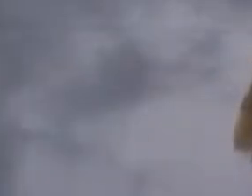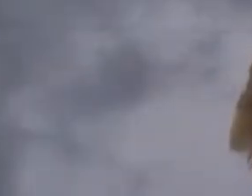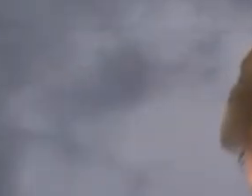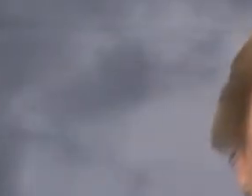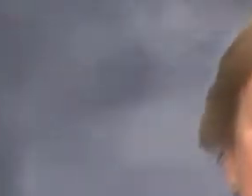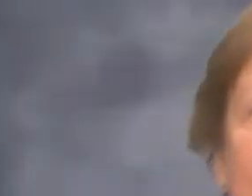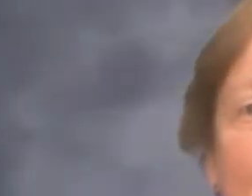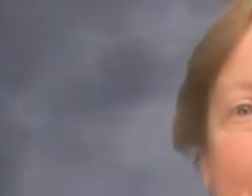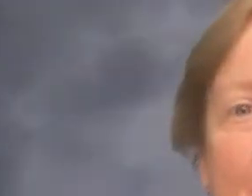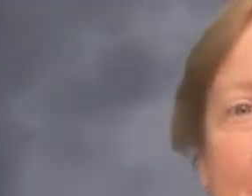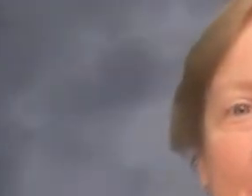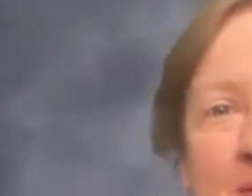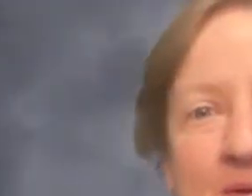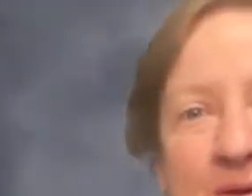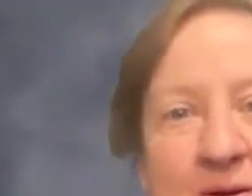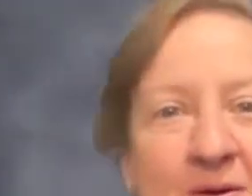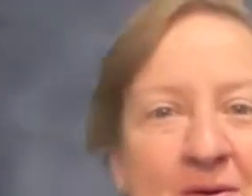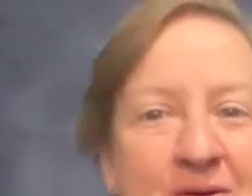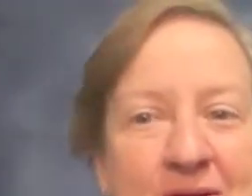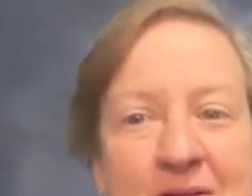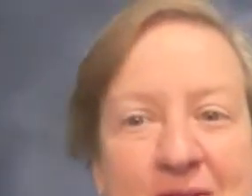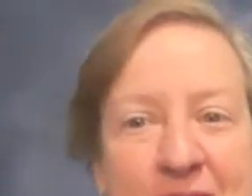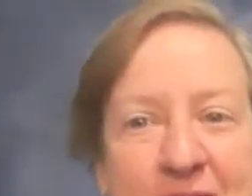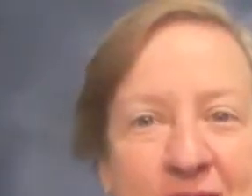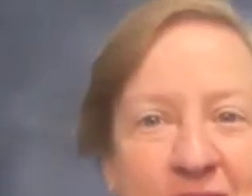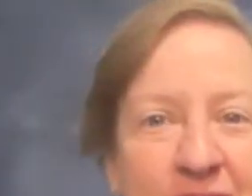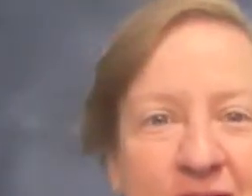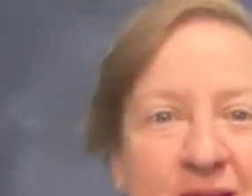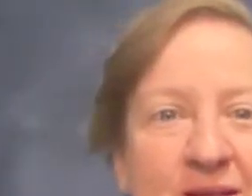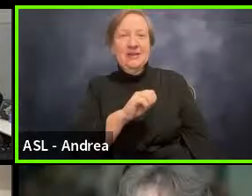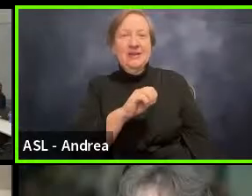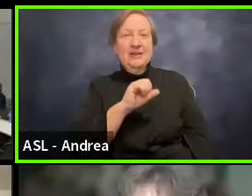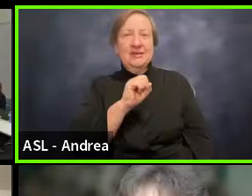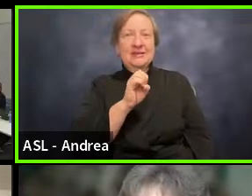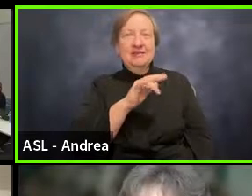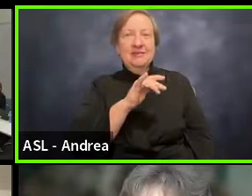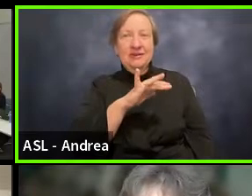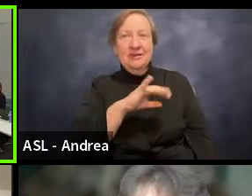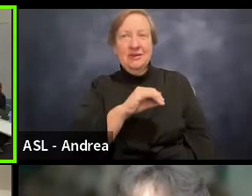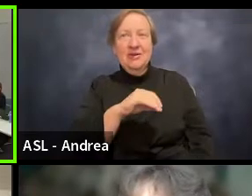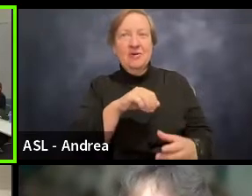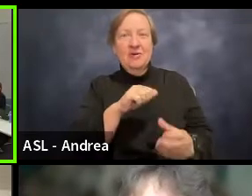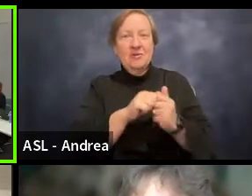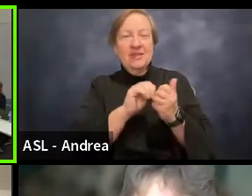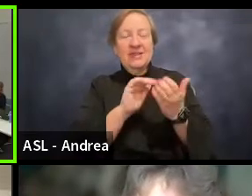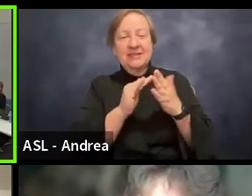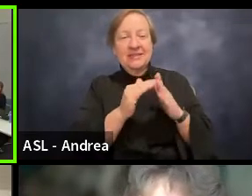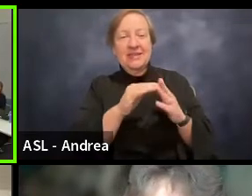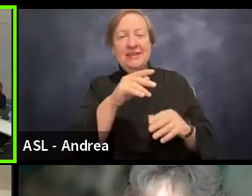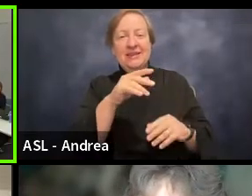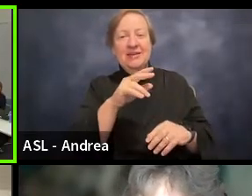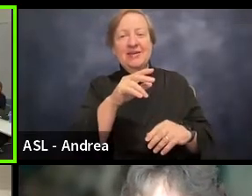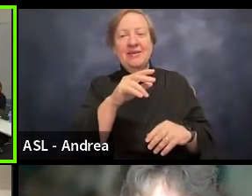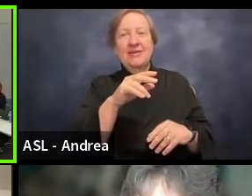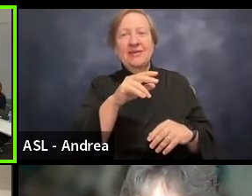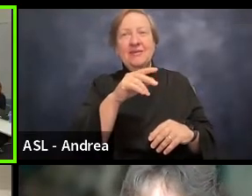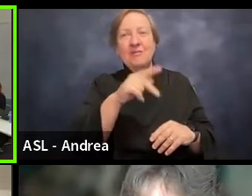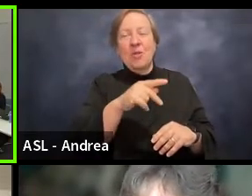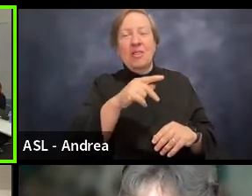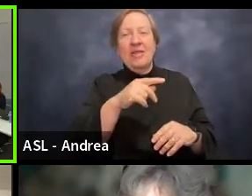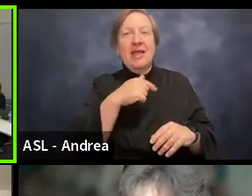Oh, well, yeah, Lori Severino with the City of Vancouver. I'm just a staff person. Just a staff person. And I would do gymnastics.